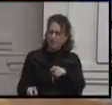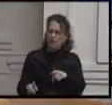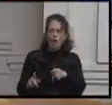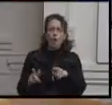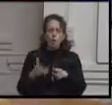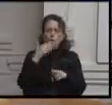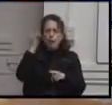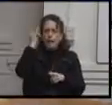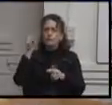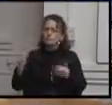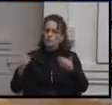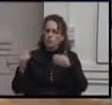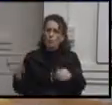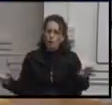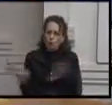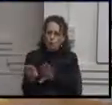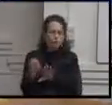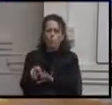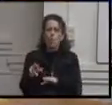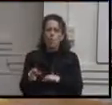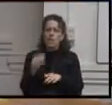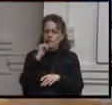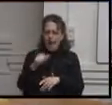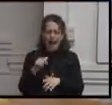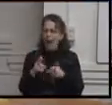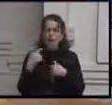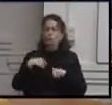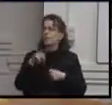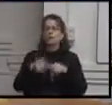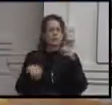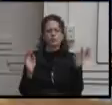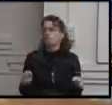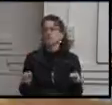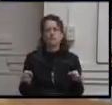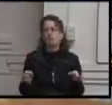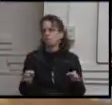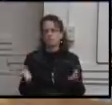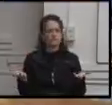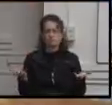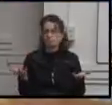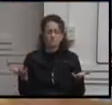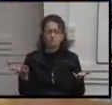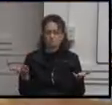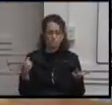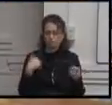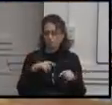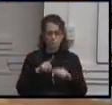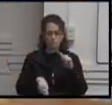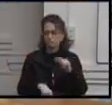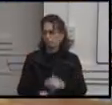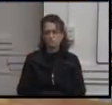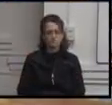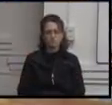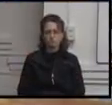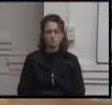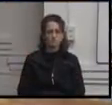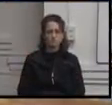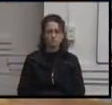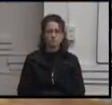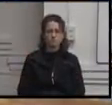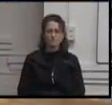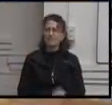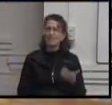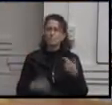sir. It really wasn't possible to assess and make a decision about whether Station 2 should stay open or closed based